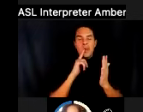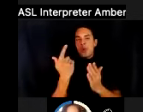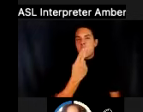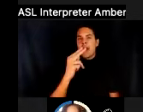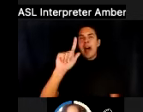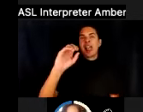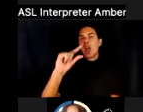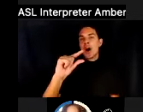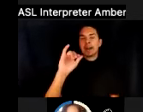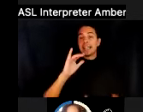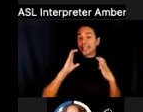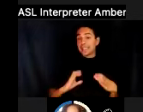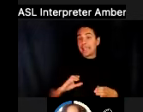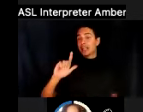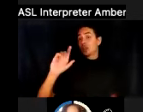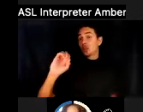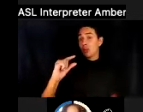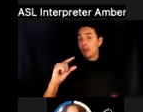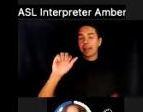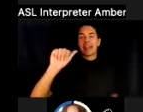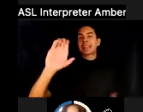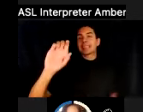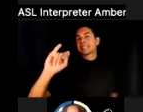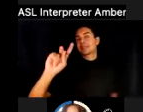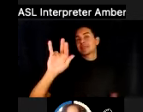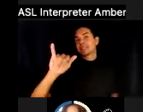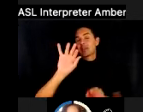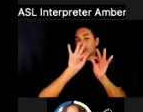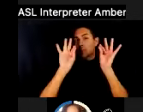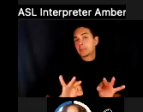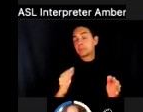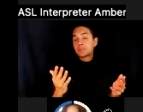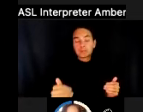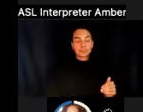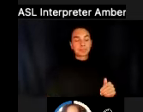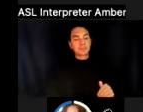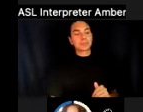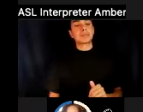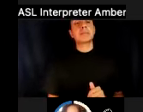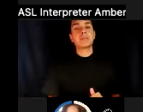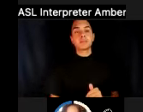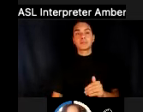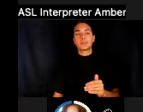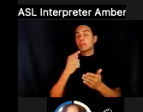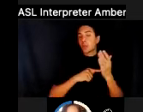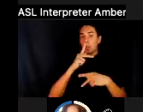like client log activity forms. So what kind